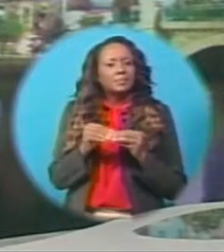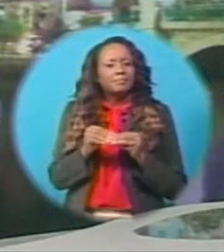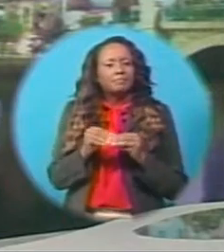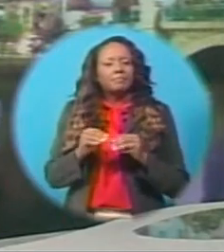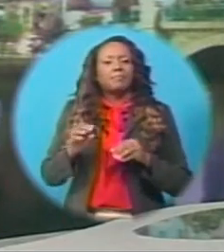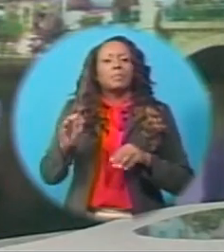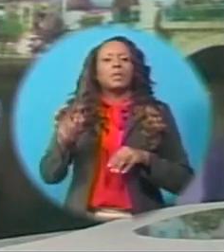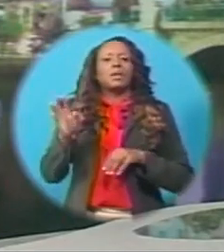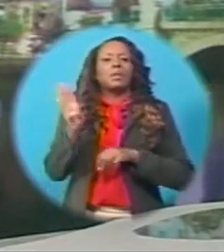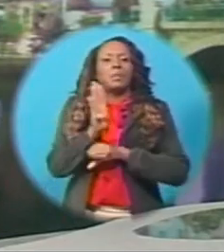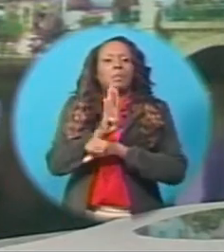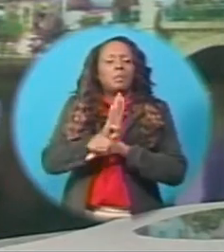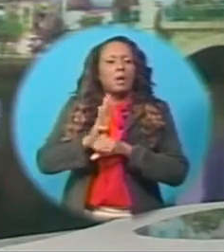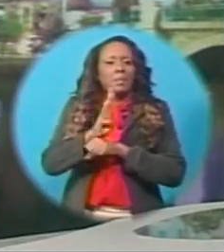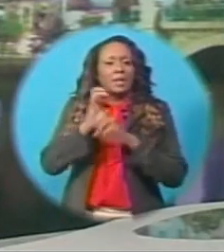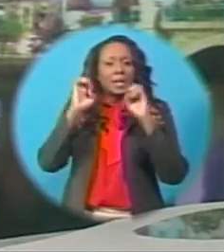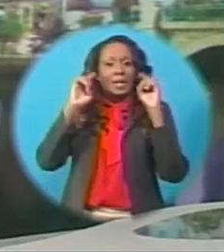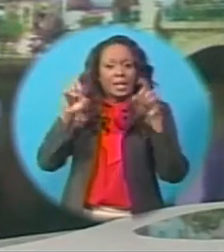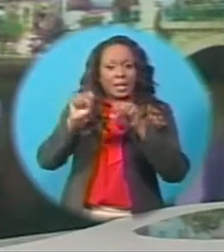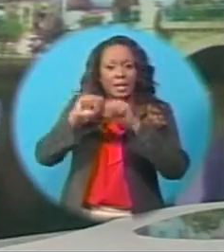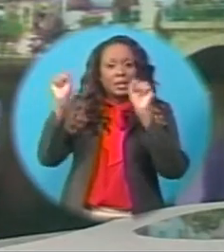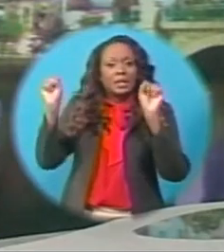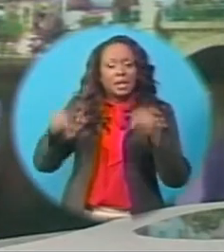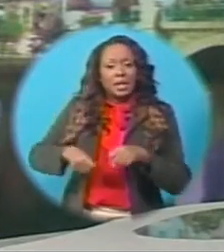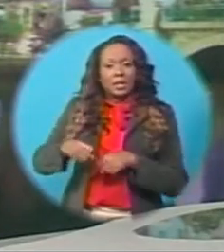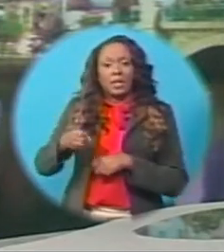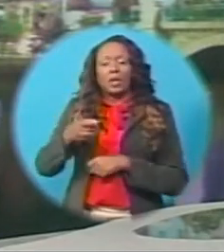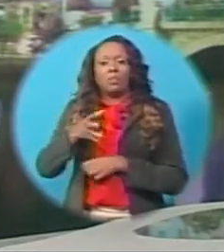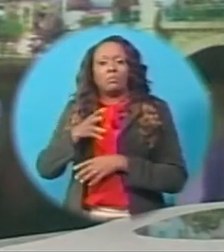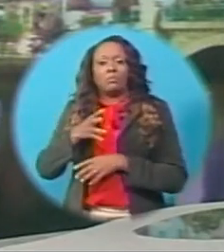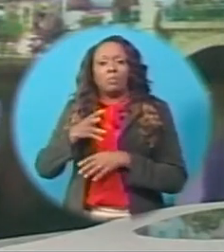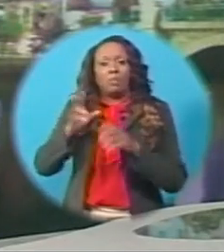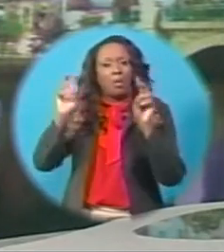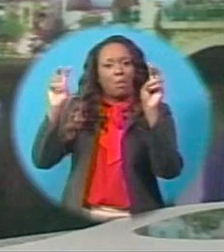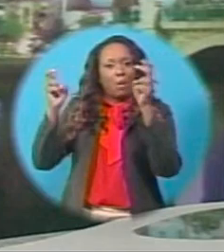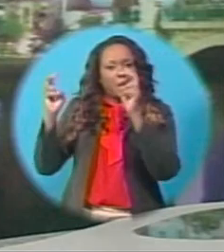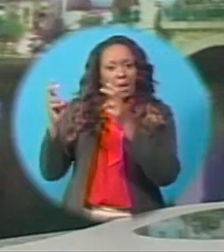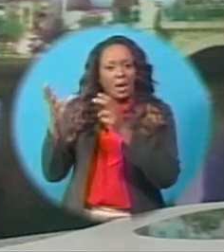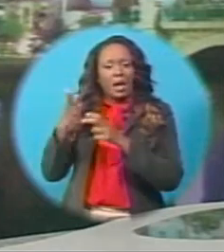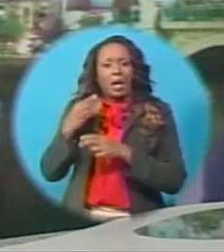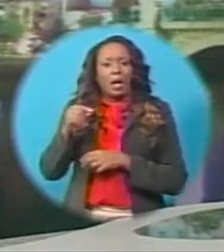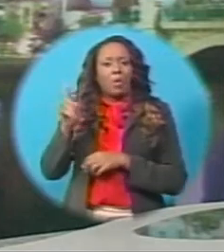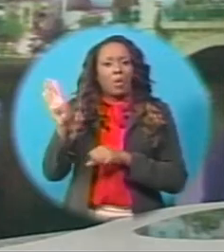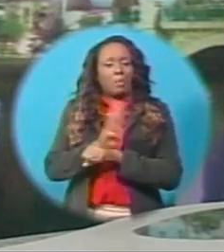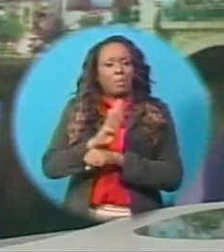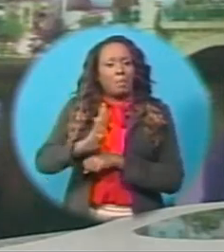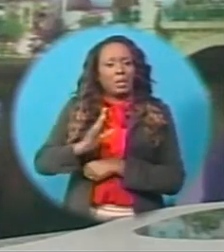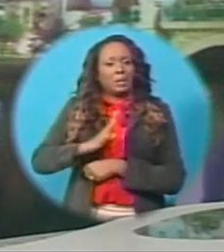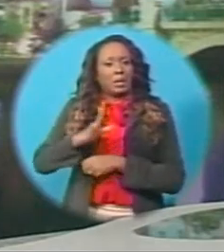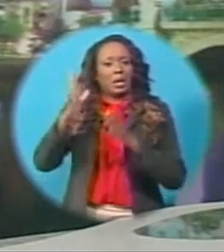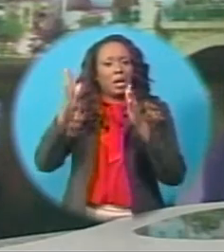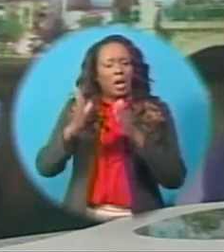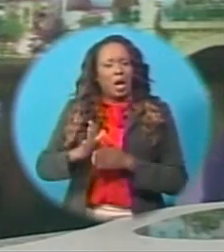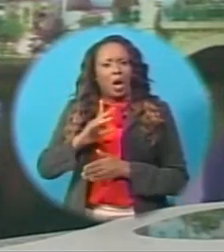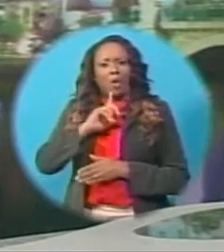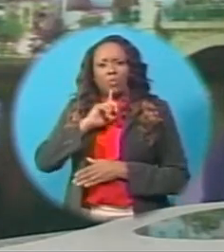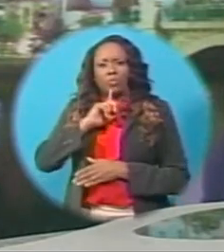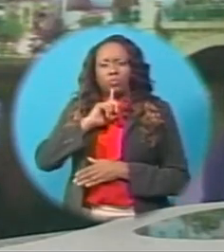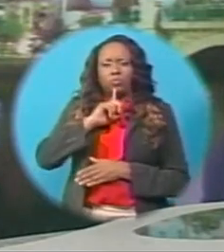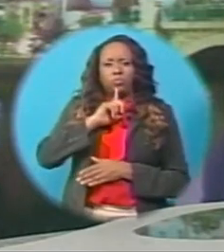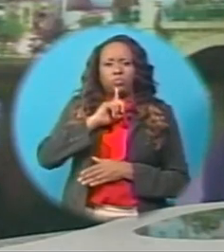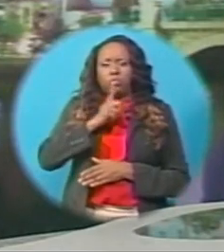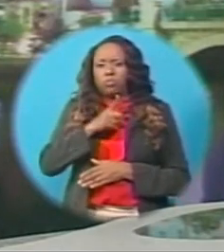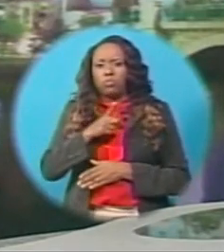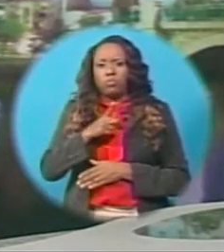that conference, Barbados' education system came under fire from a leading business executive. Managing Director of